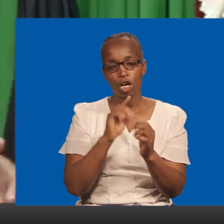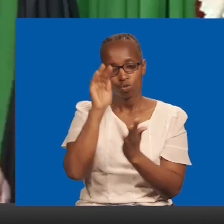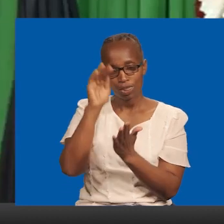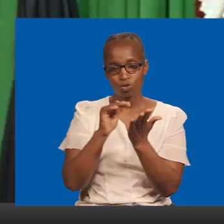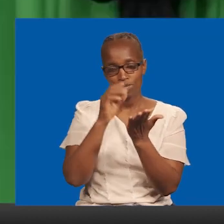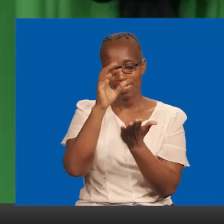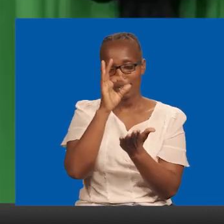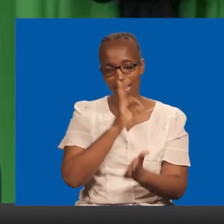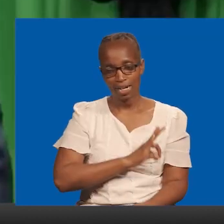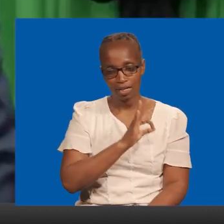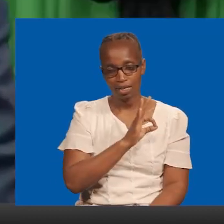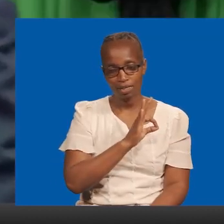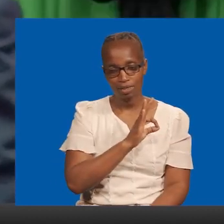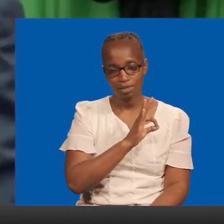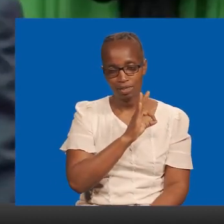here.